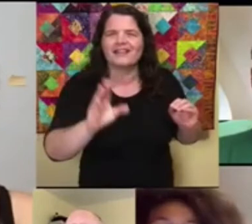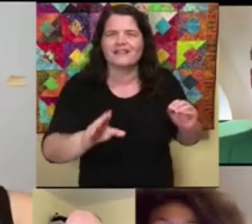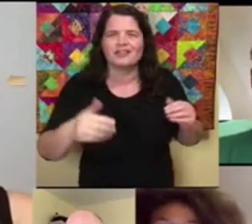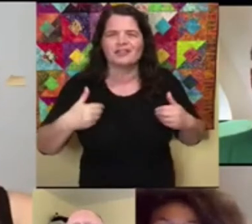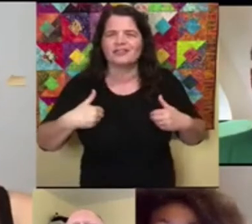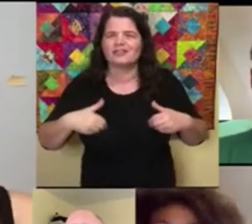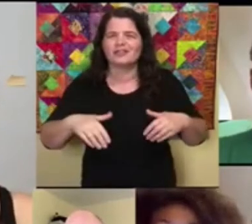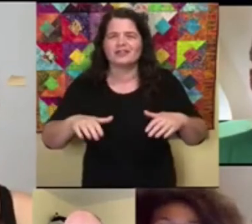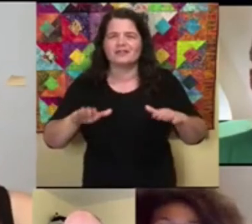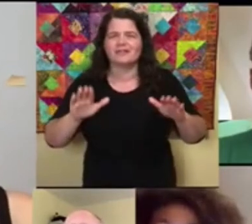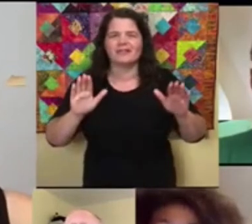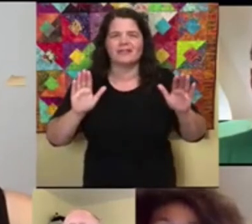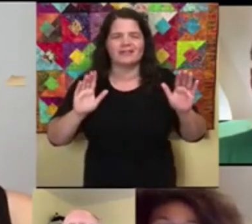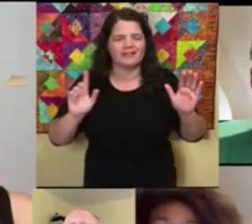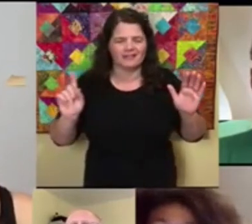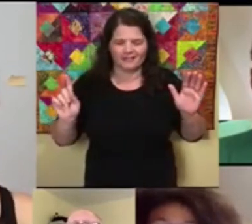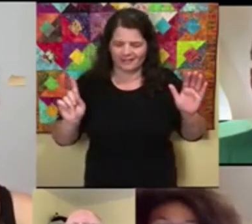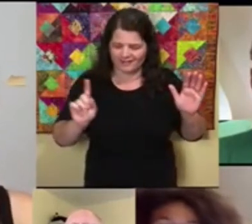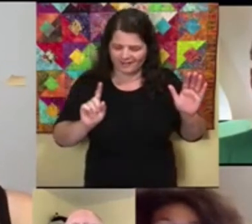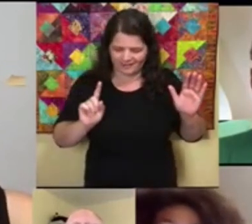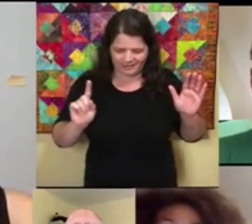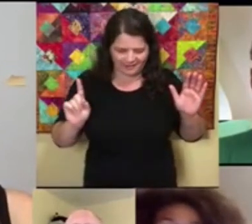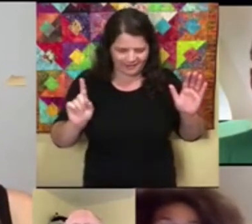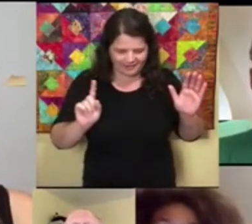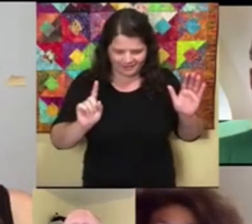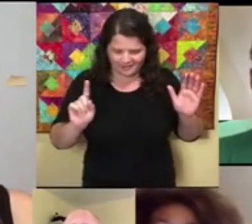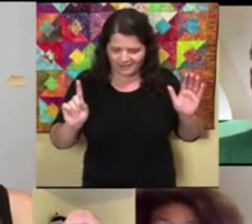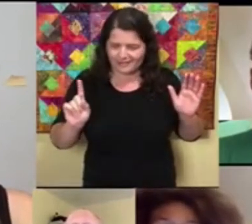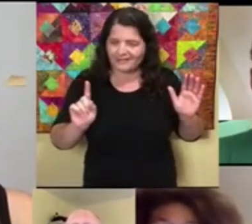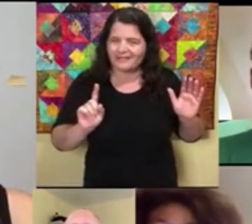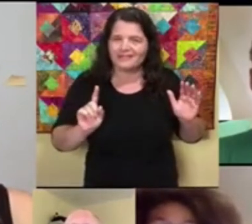back. Never turning